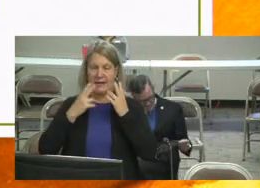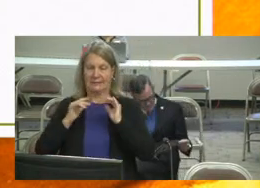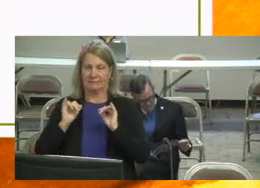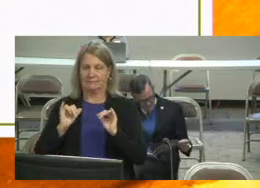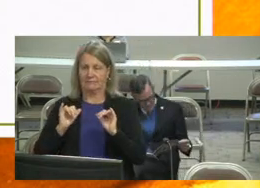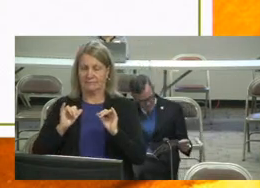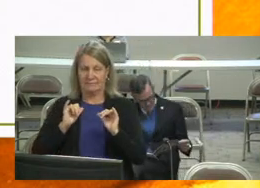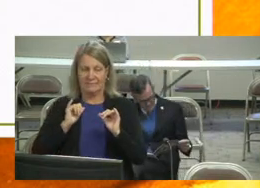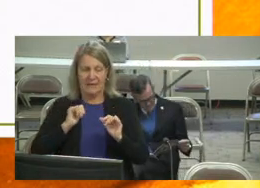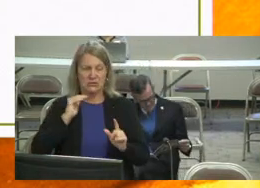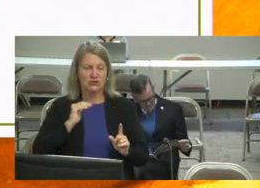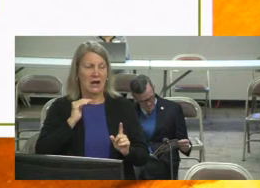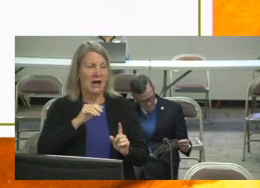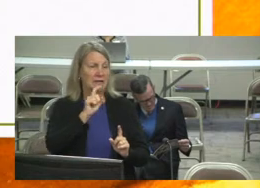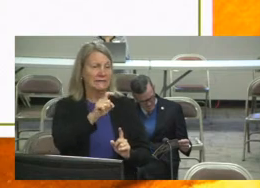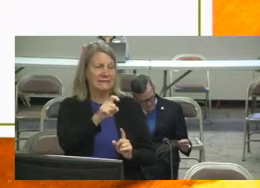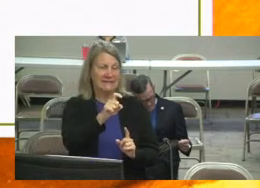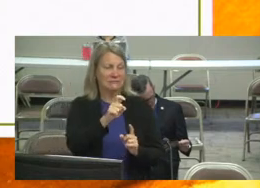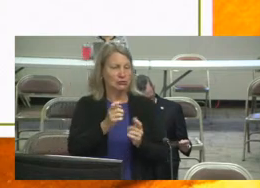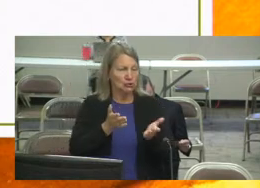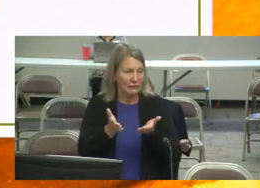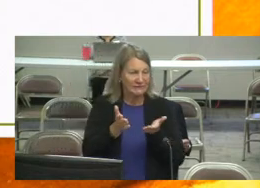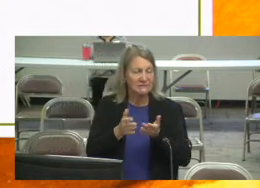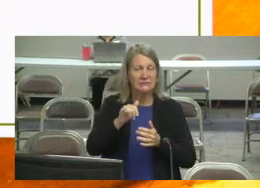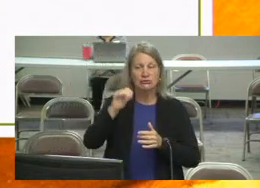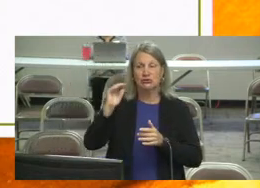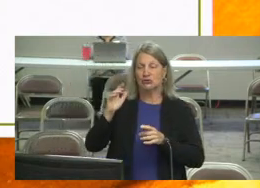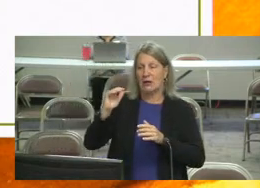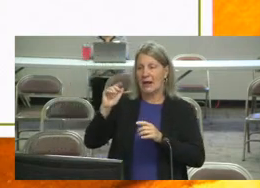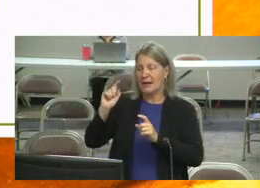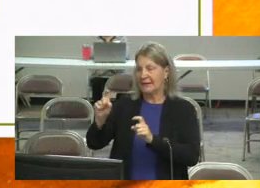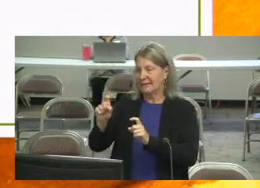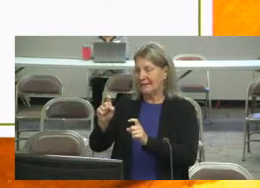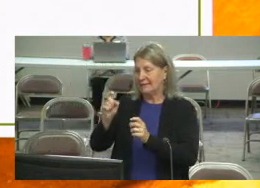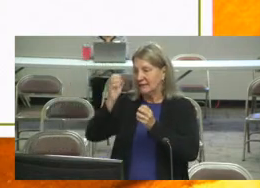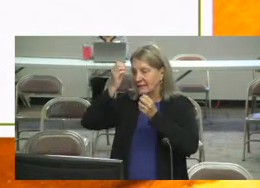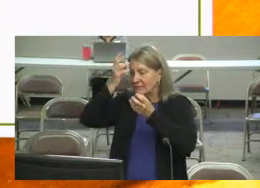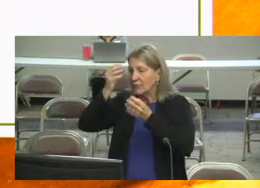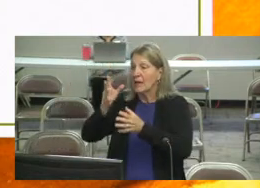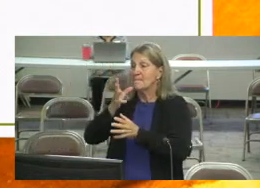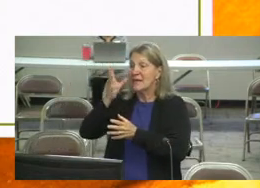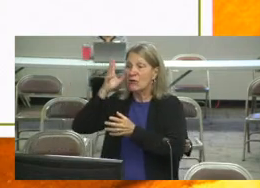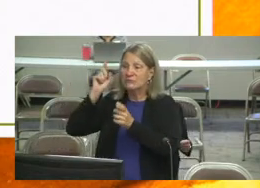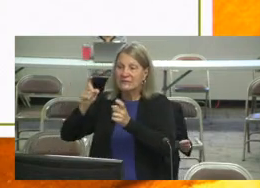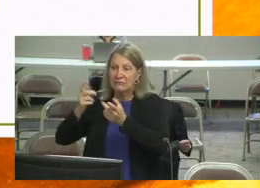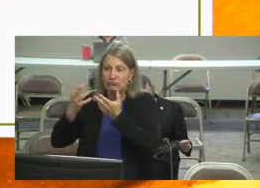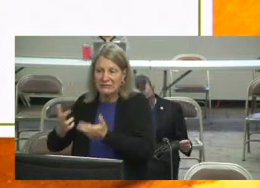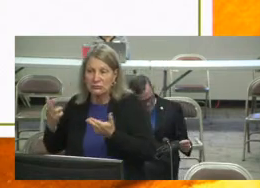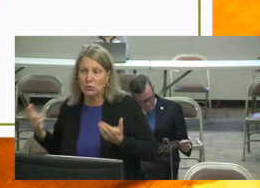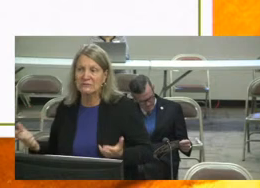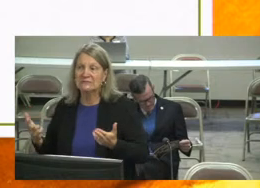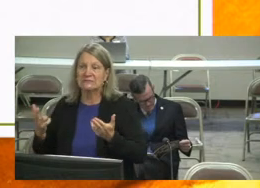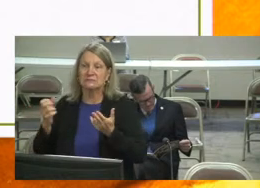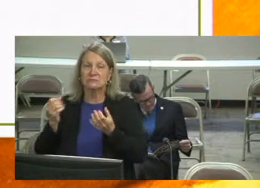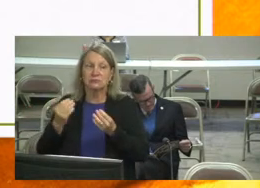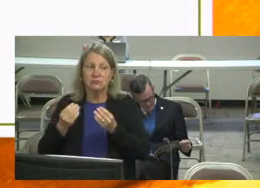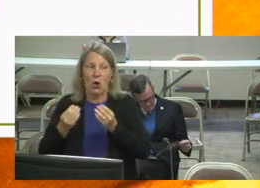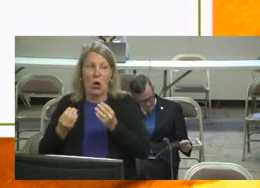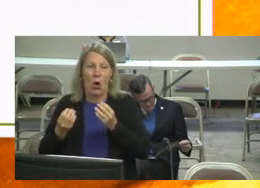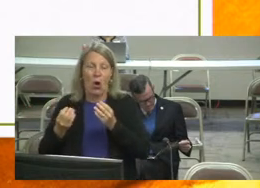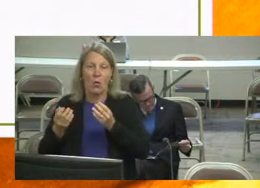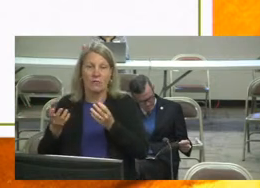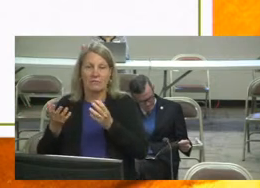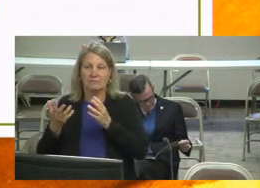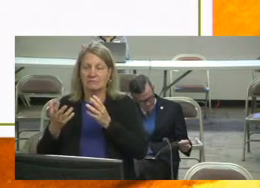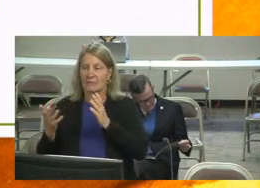with lap and so we're realizing through the assessment process these children need more services and